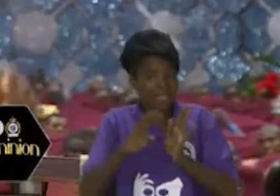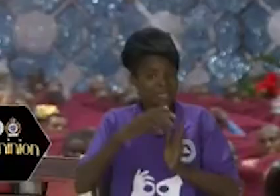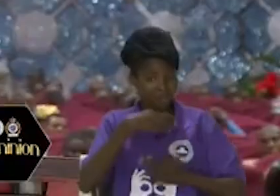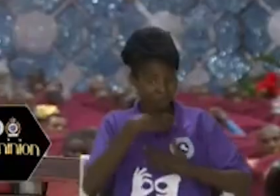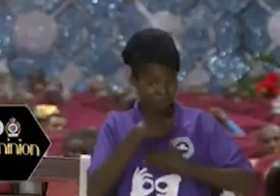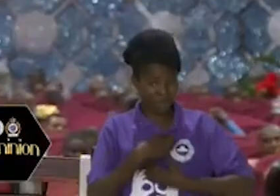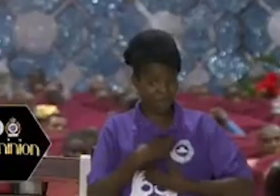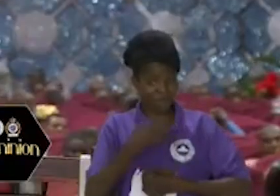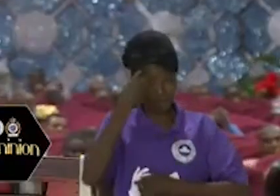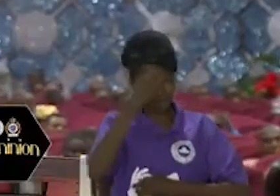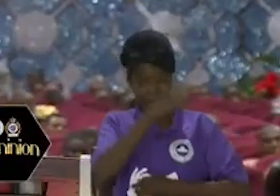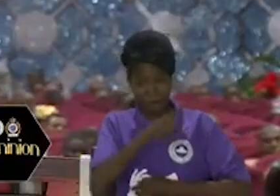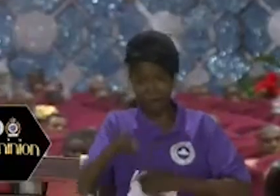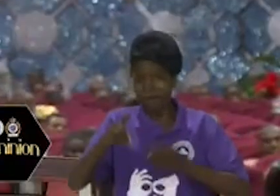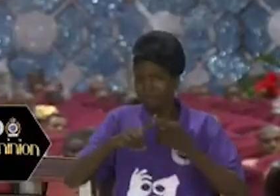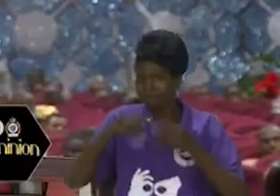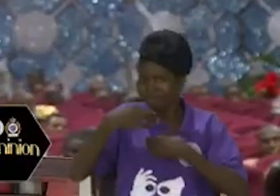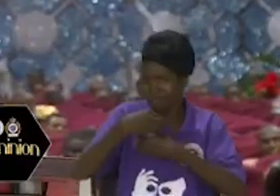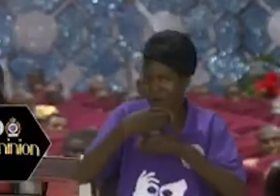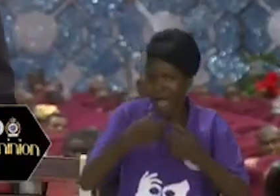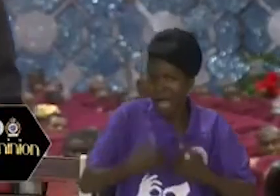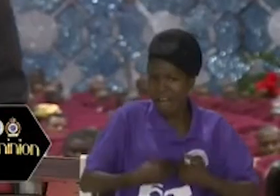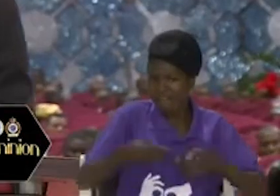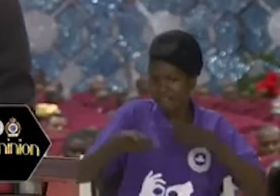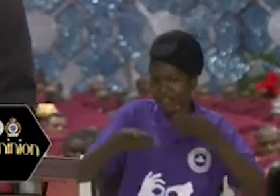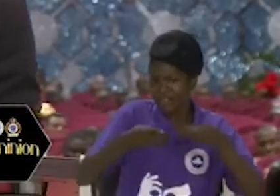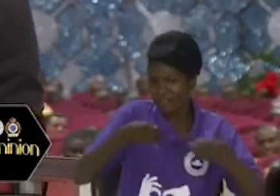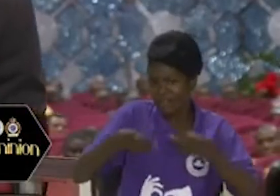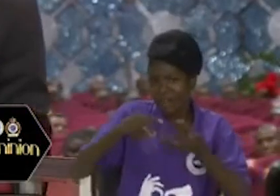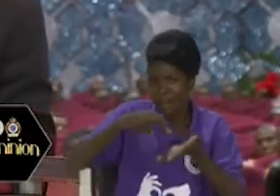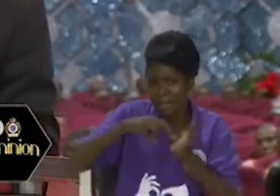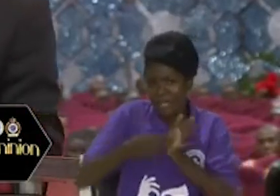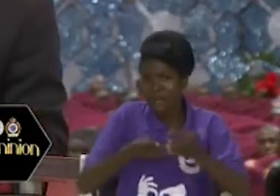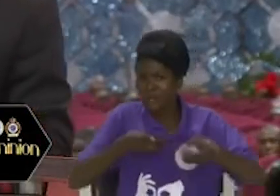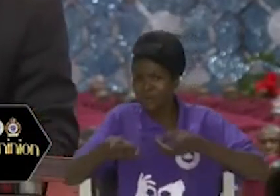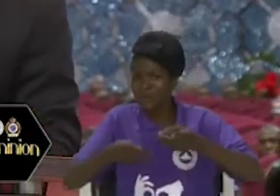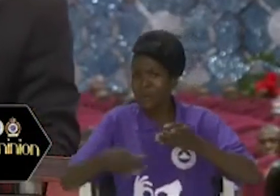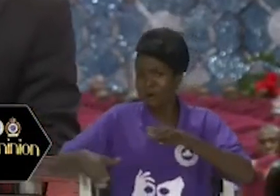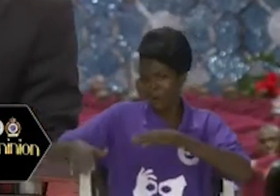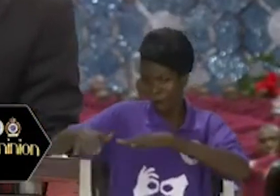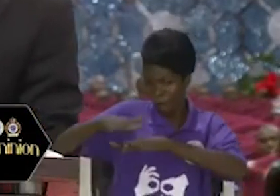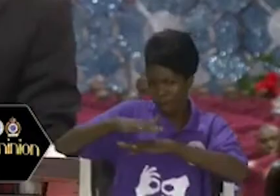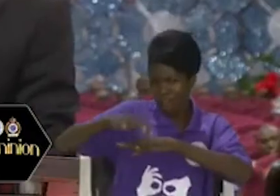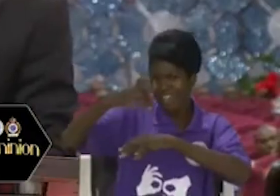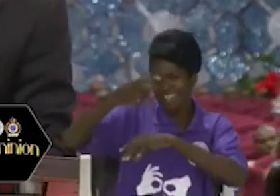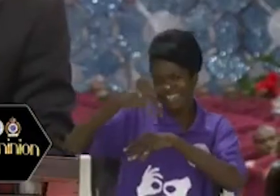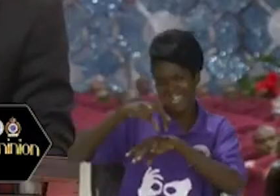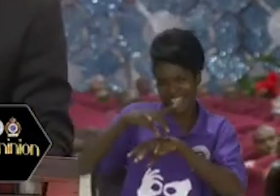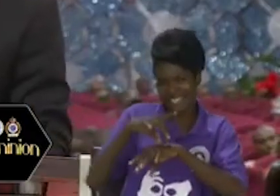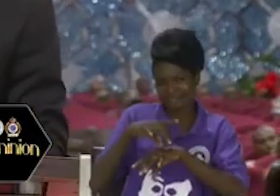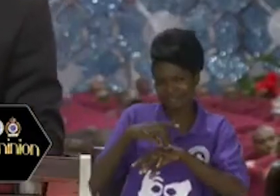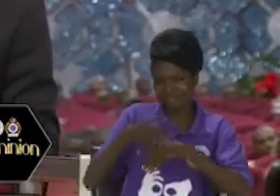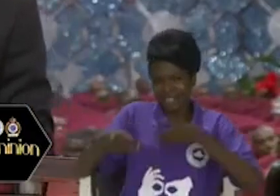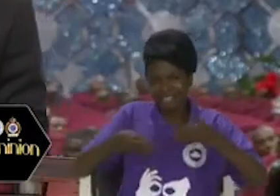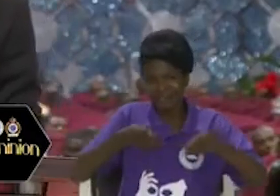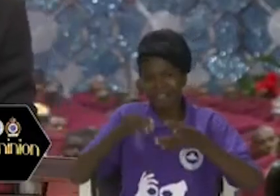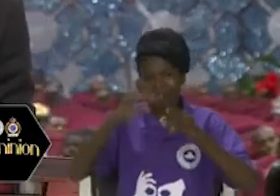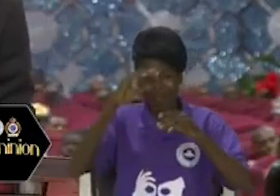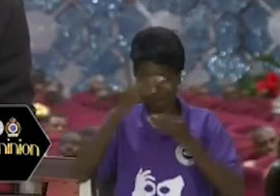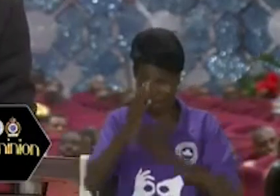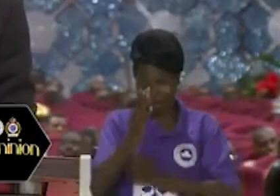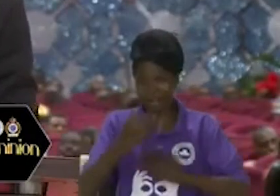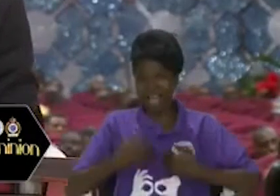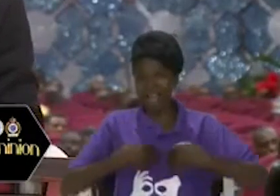making man is for him to have dominion. And it says dominion over the earth. The dominion that God has given man is